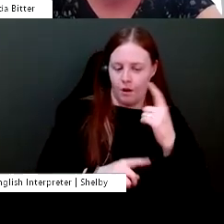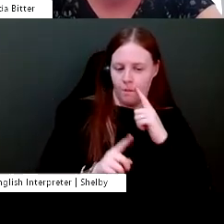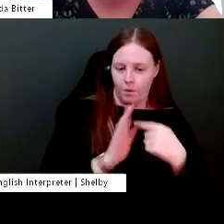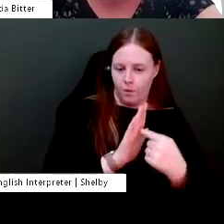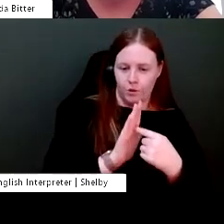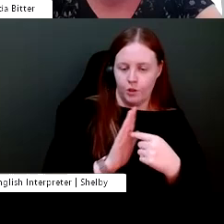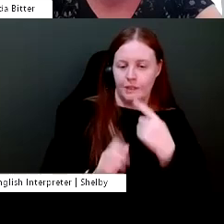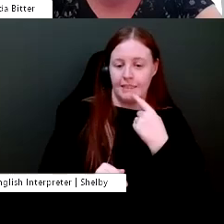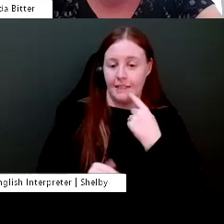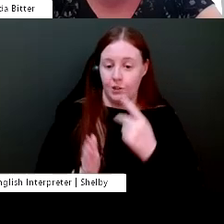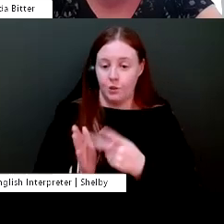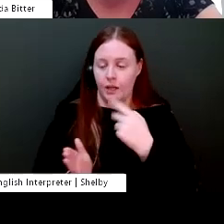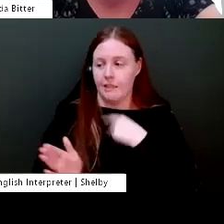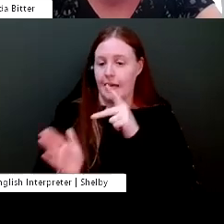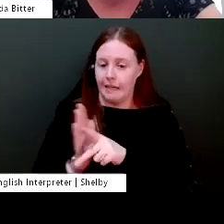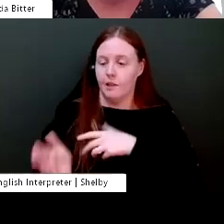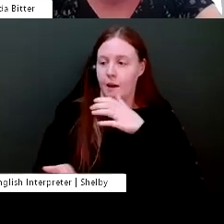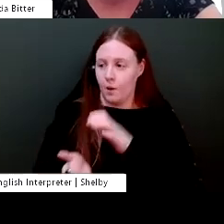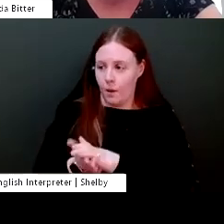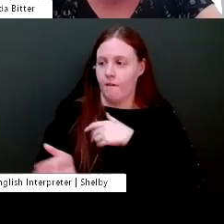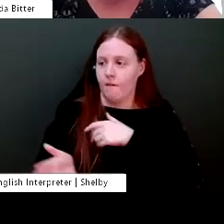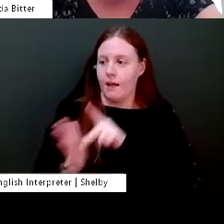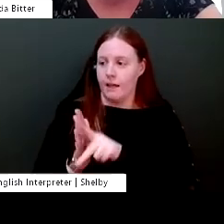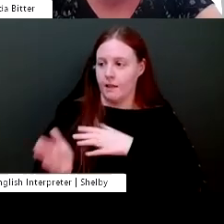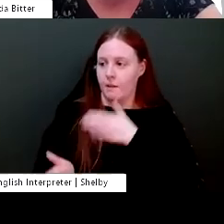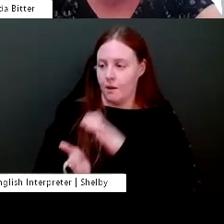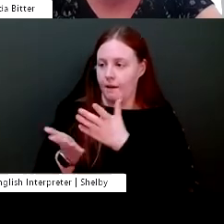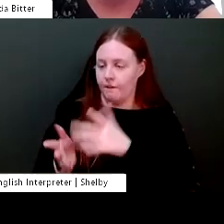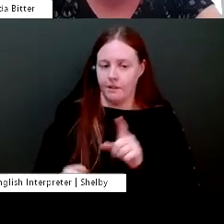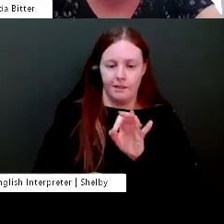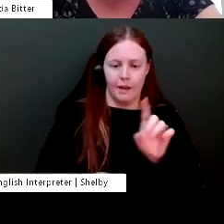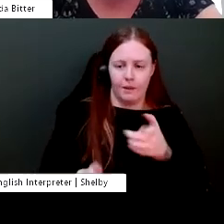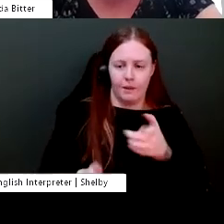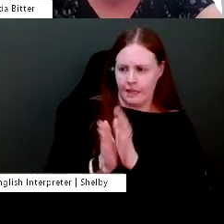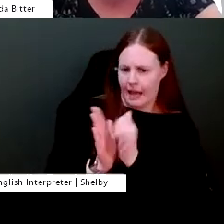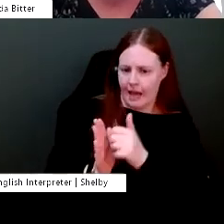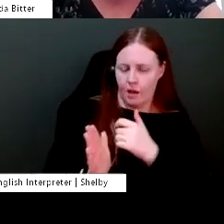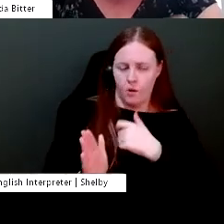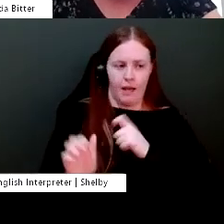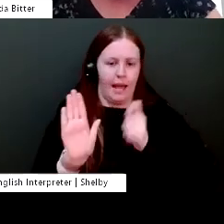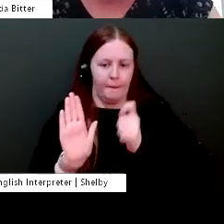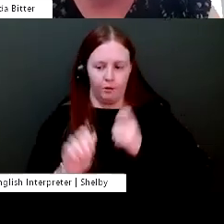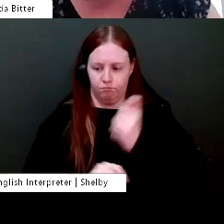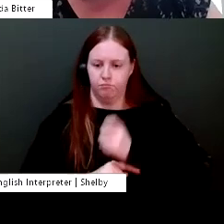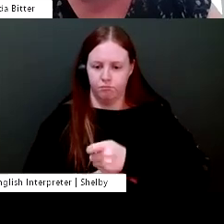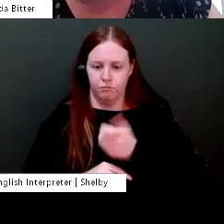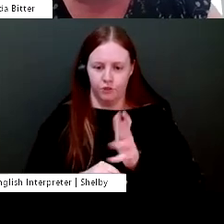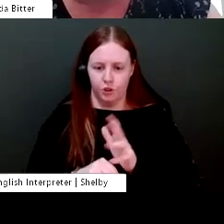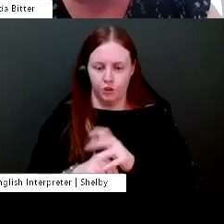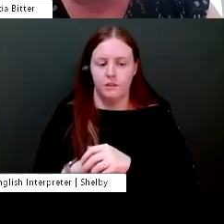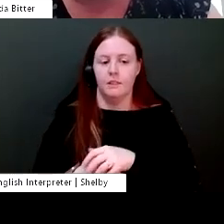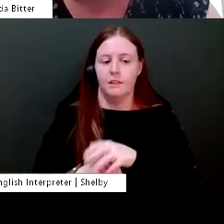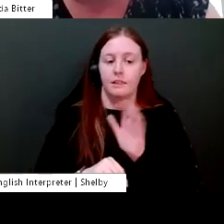killed my wife. I've killed my wife. And then the dispatcher asked how, and he said with a hammer. And this was a case where we